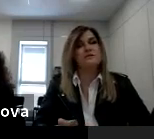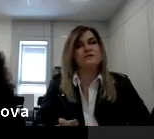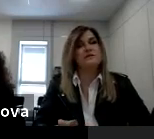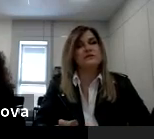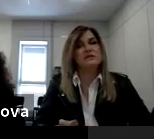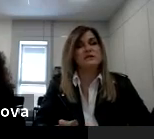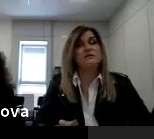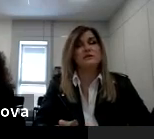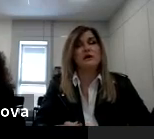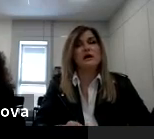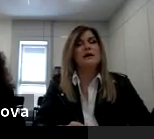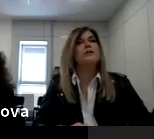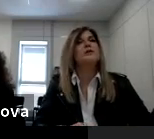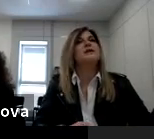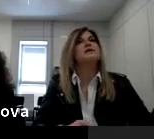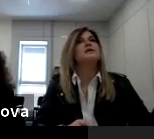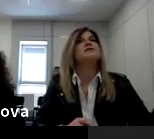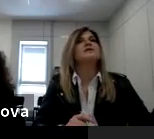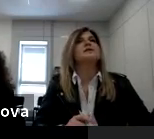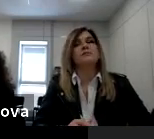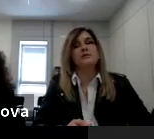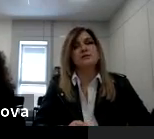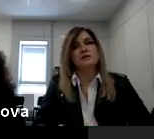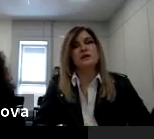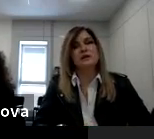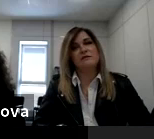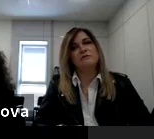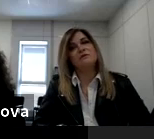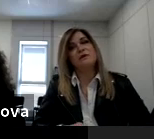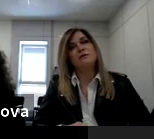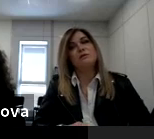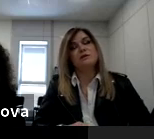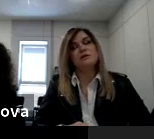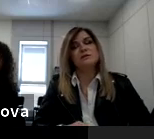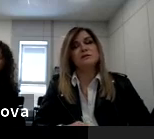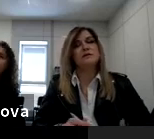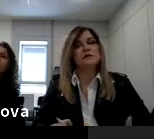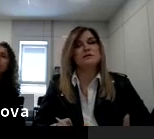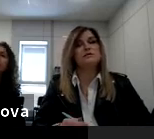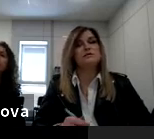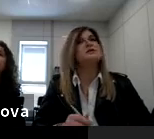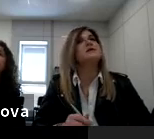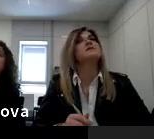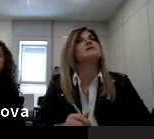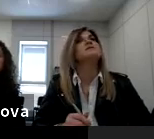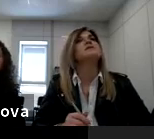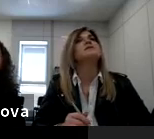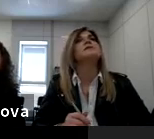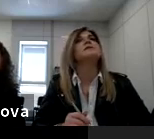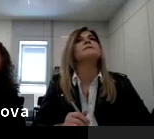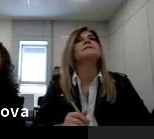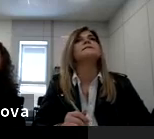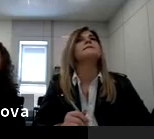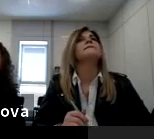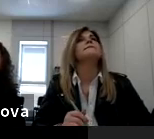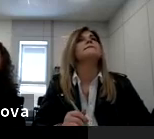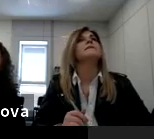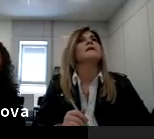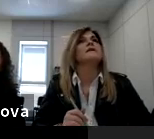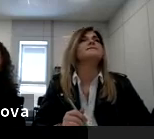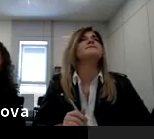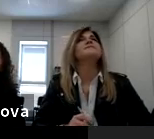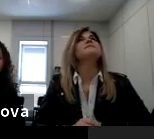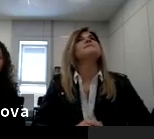with 5 years at all. We will give it. For some projects, we can give you bigger warranties, but it should be discussed.